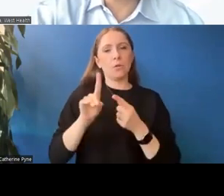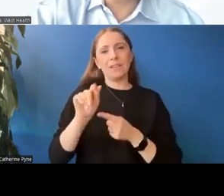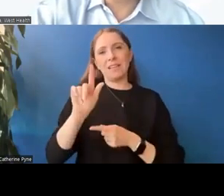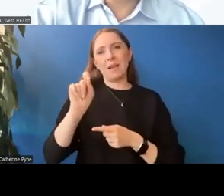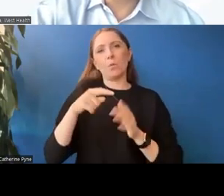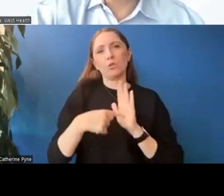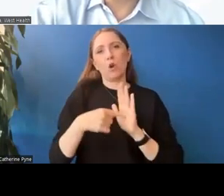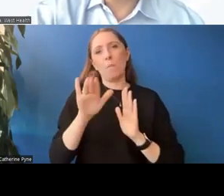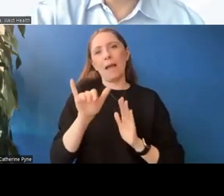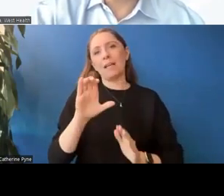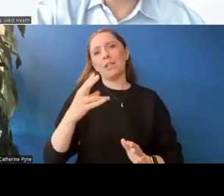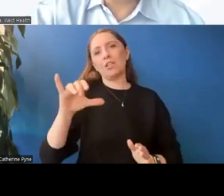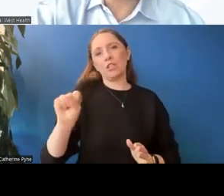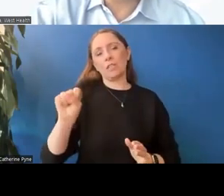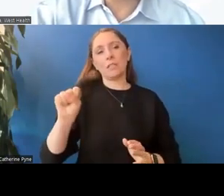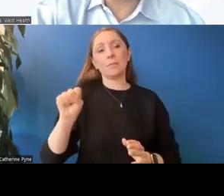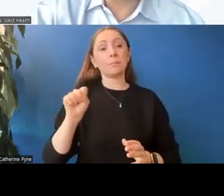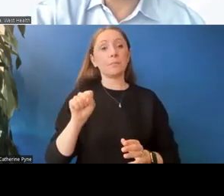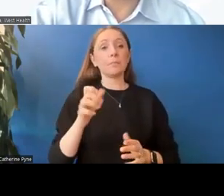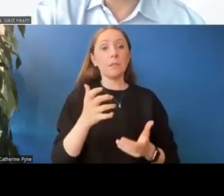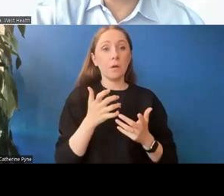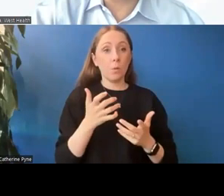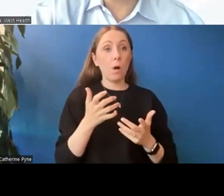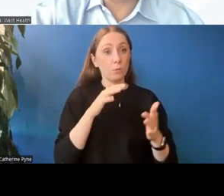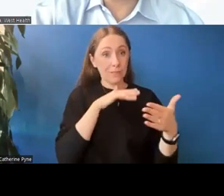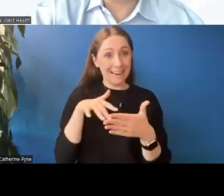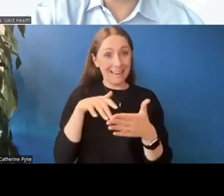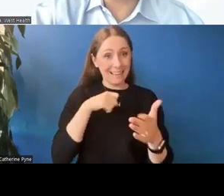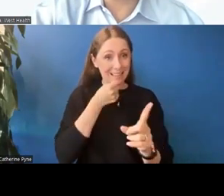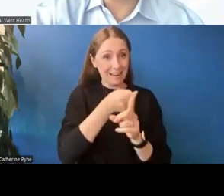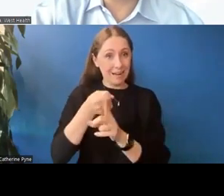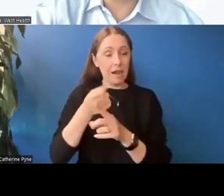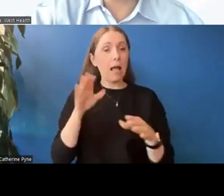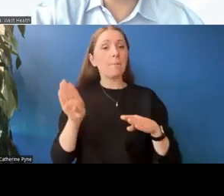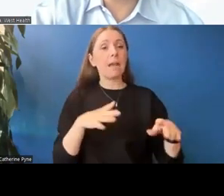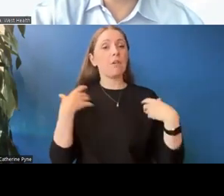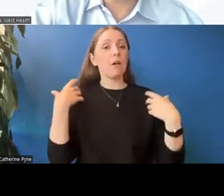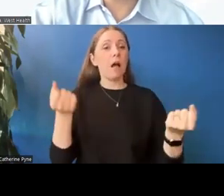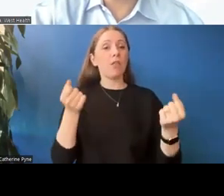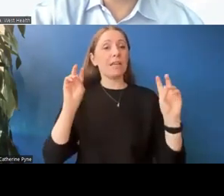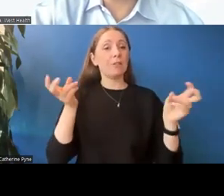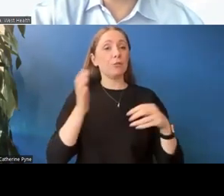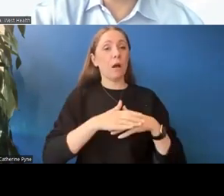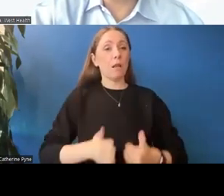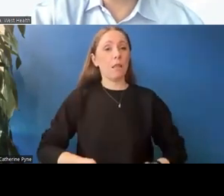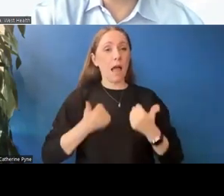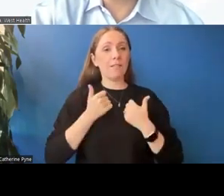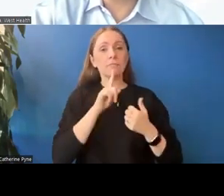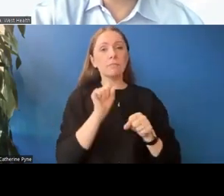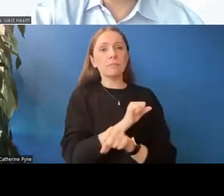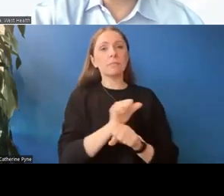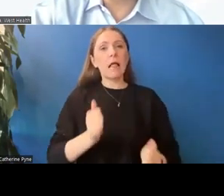CHIS. We wanted to really study the impact of behavioral health issues on lives, sort of the lived